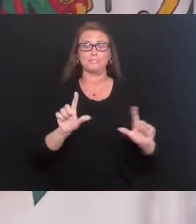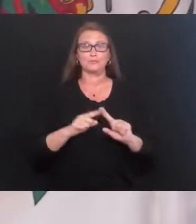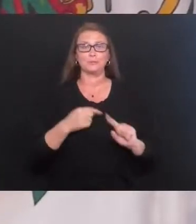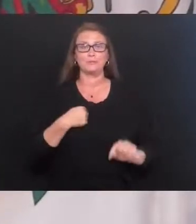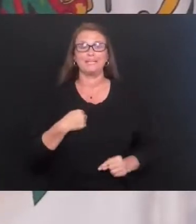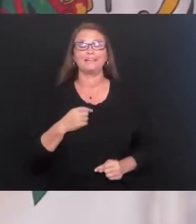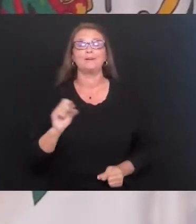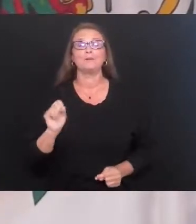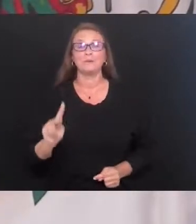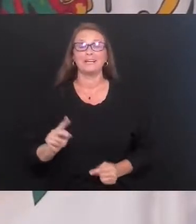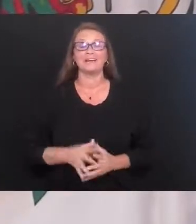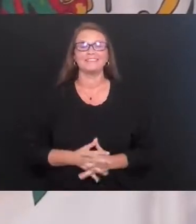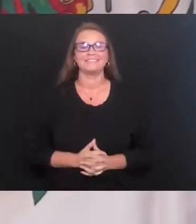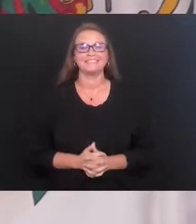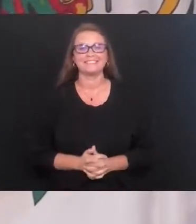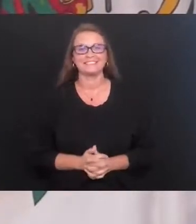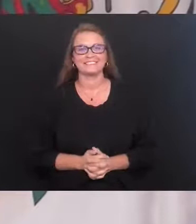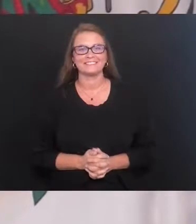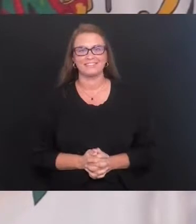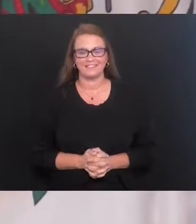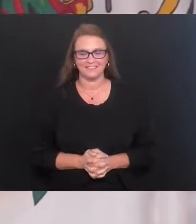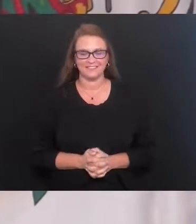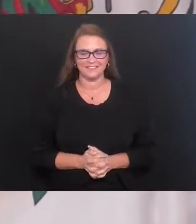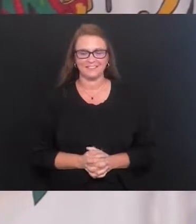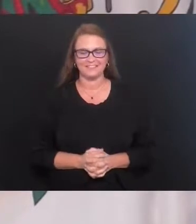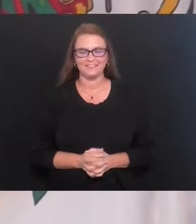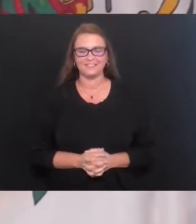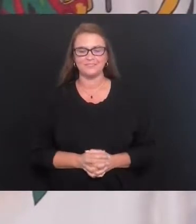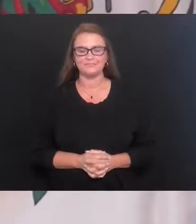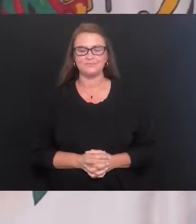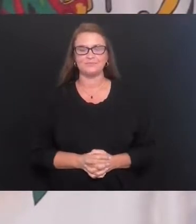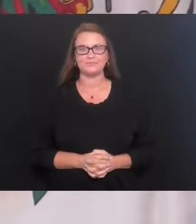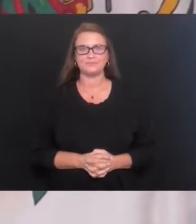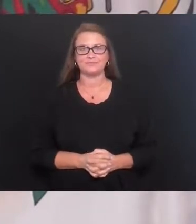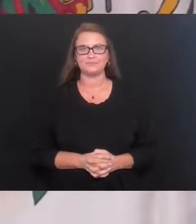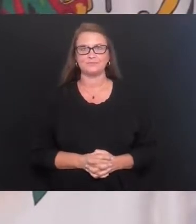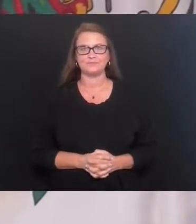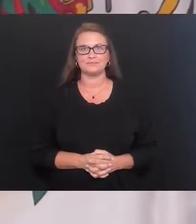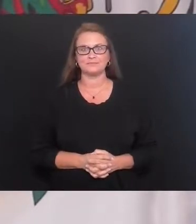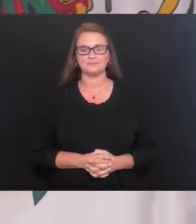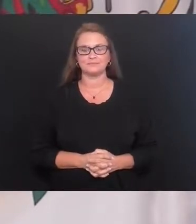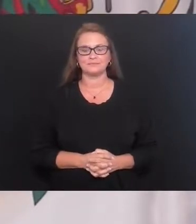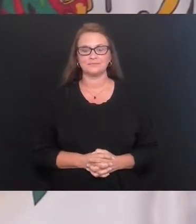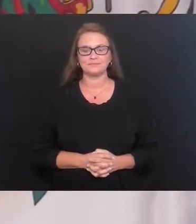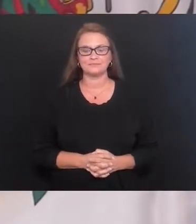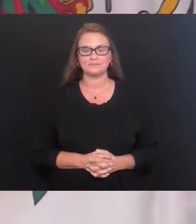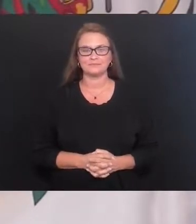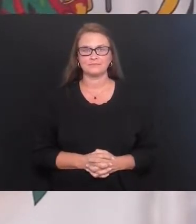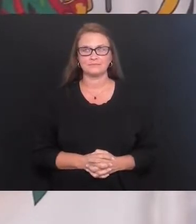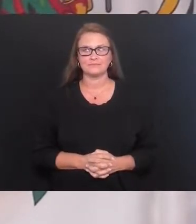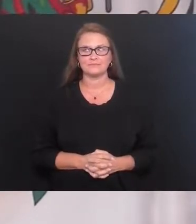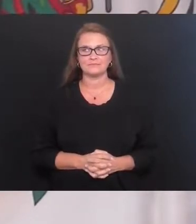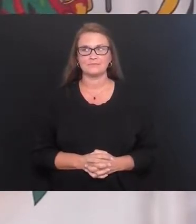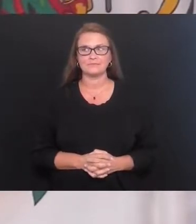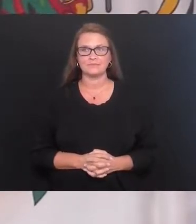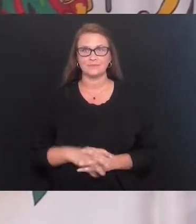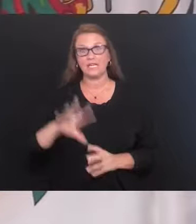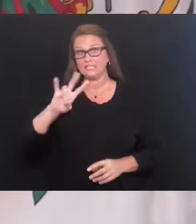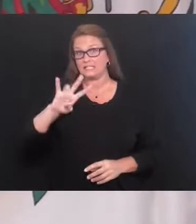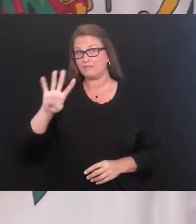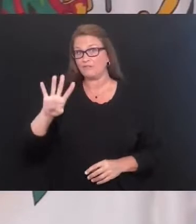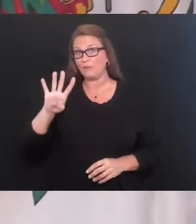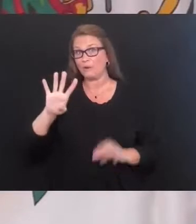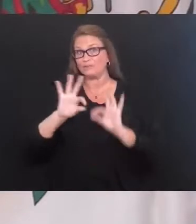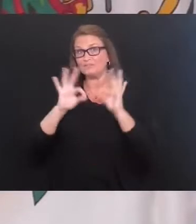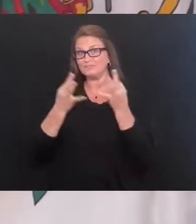Nevertheless, I would tell you again, there's 74 families that are out there that are really